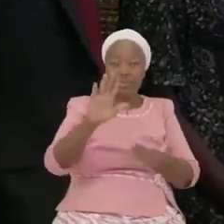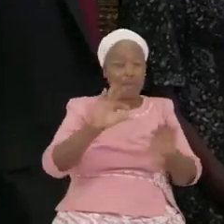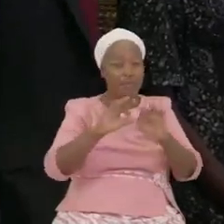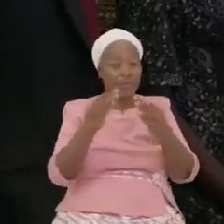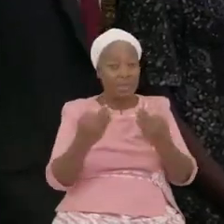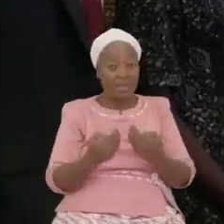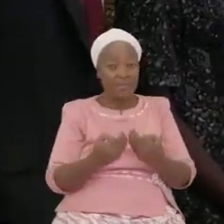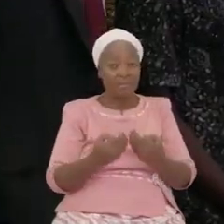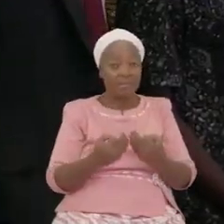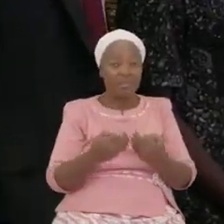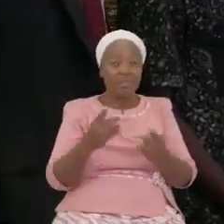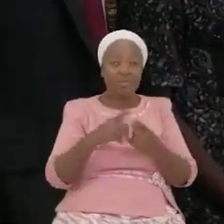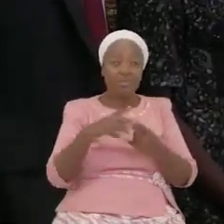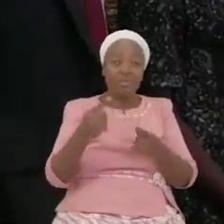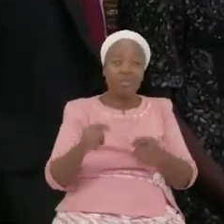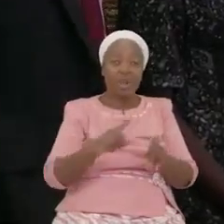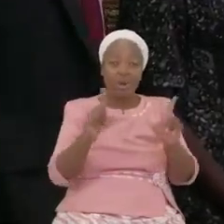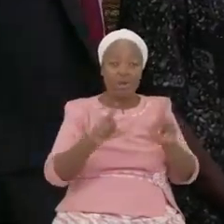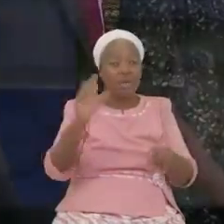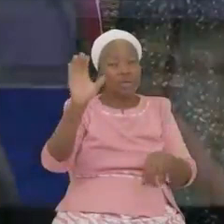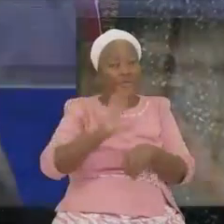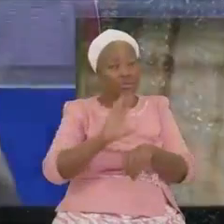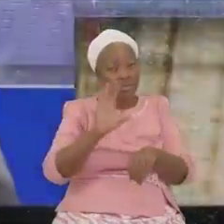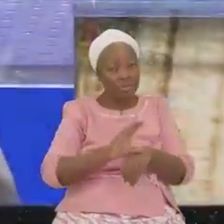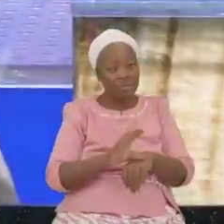family, to the local church,